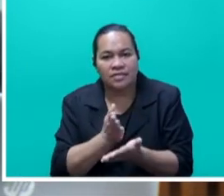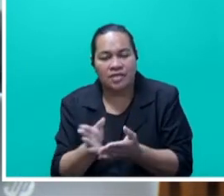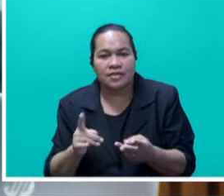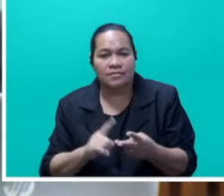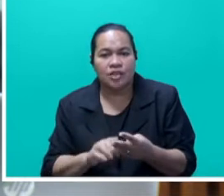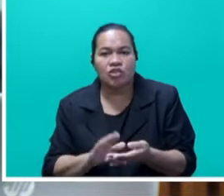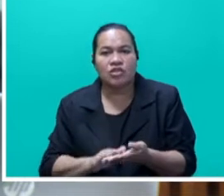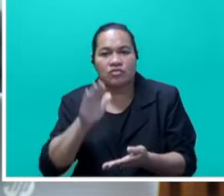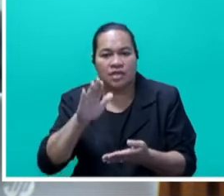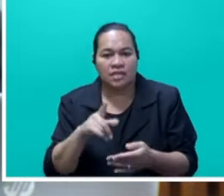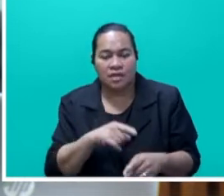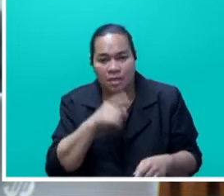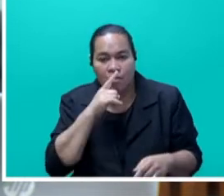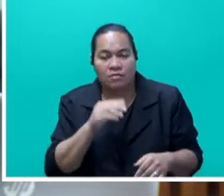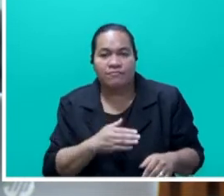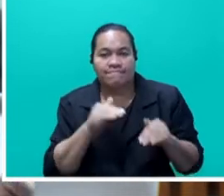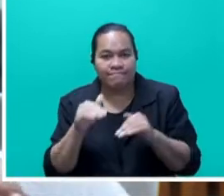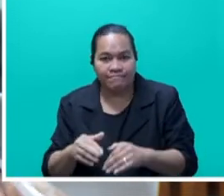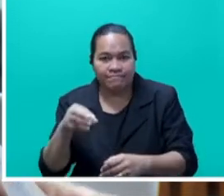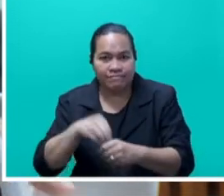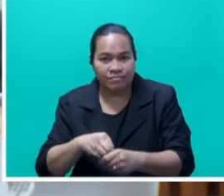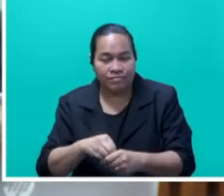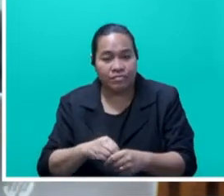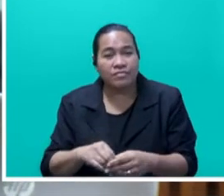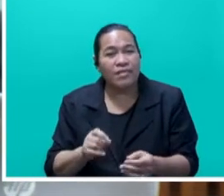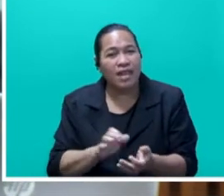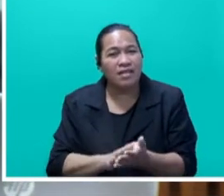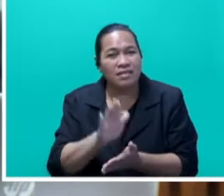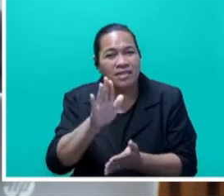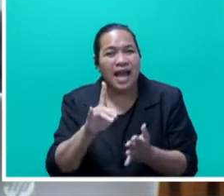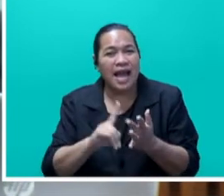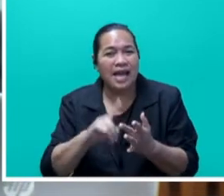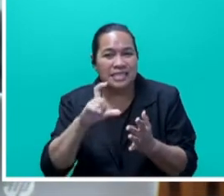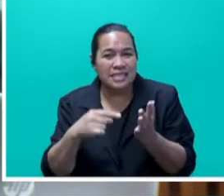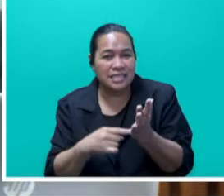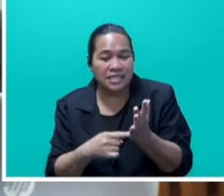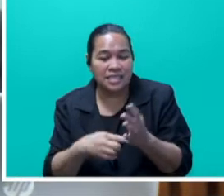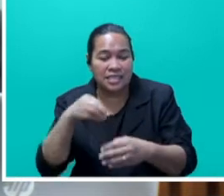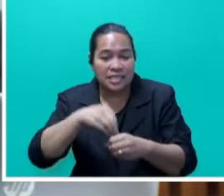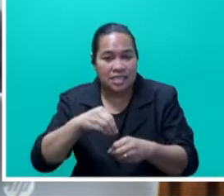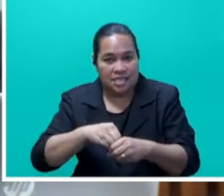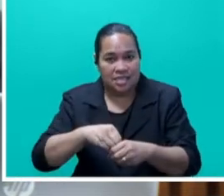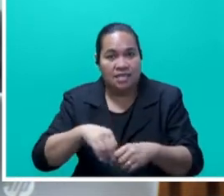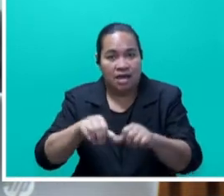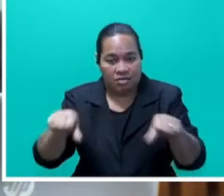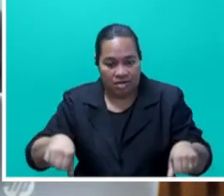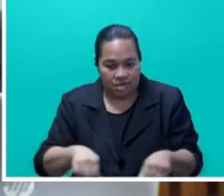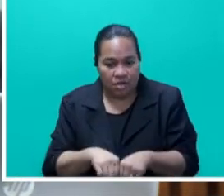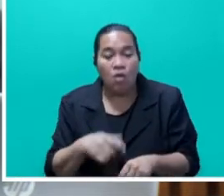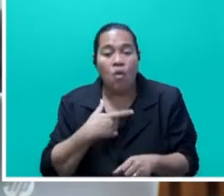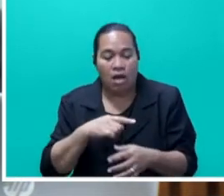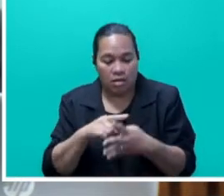agribusiness participation, enhancing ICT system in the agricultural sector, all towards improving